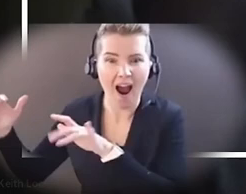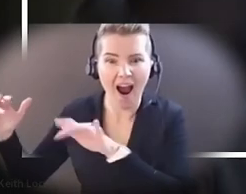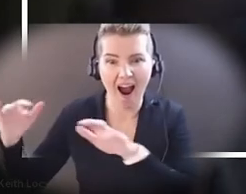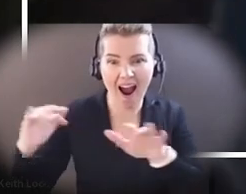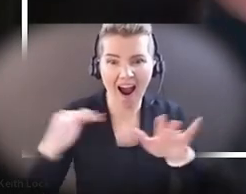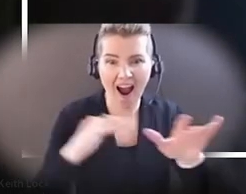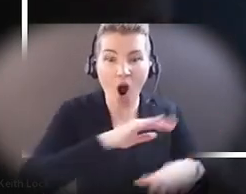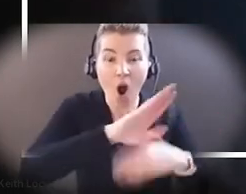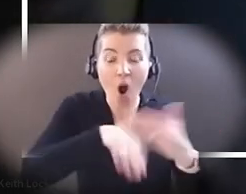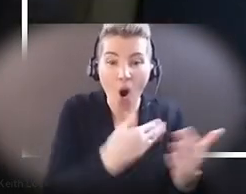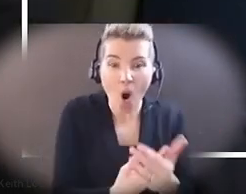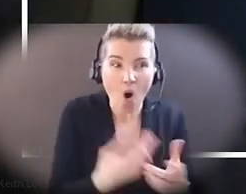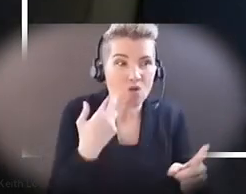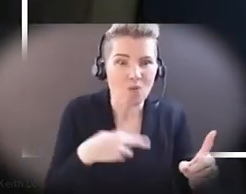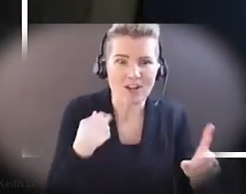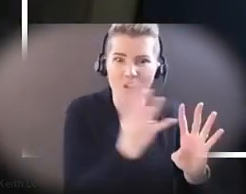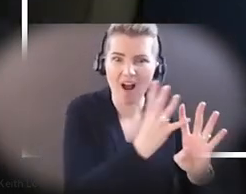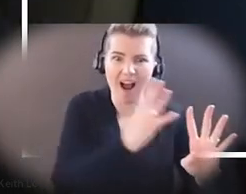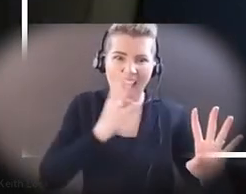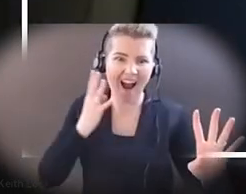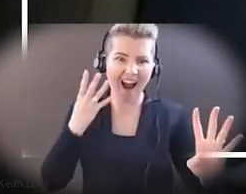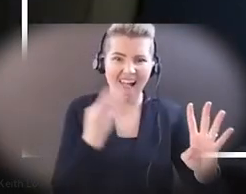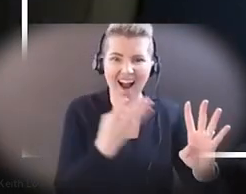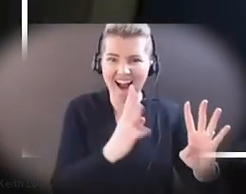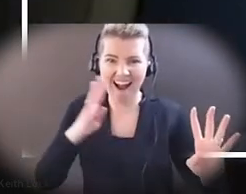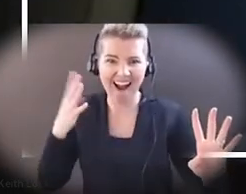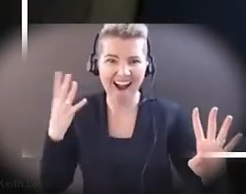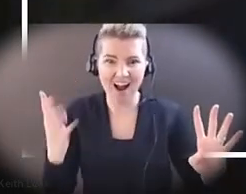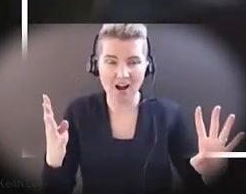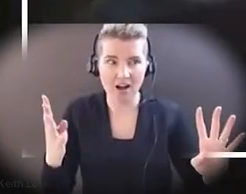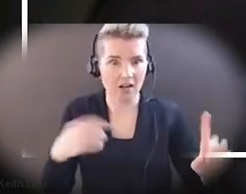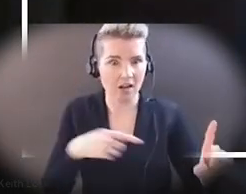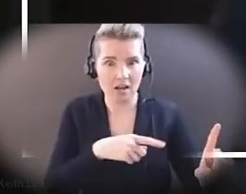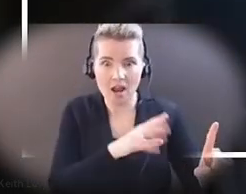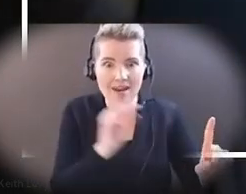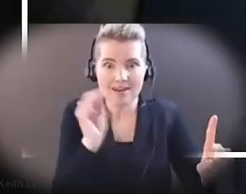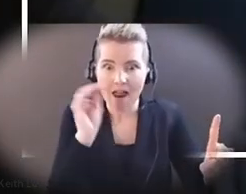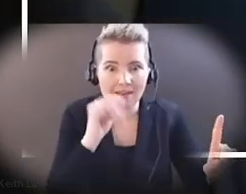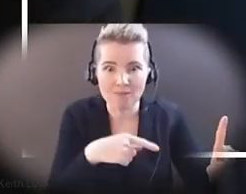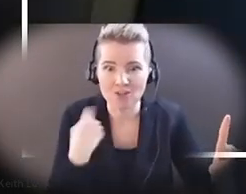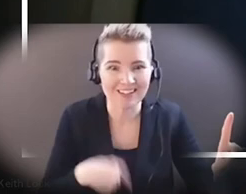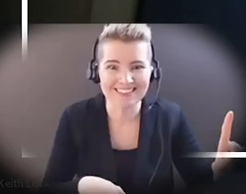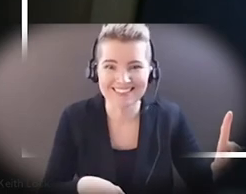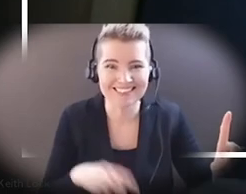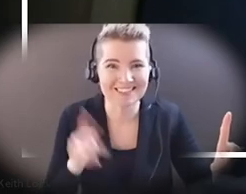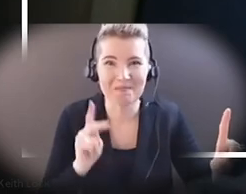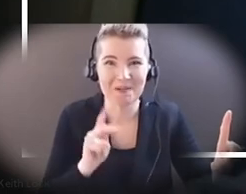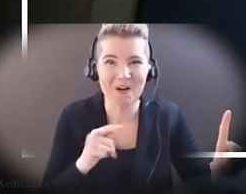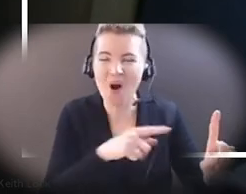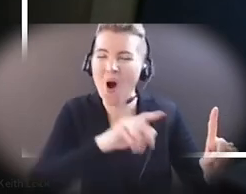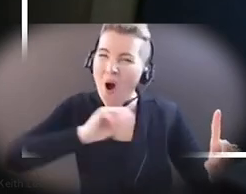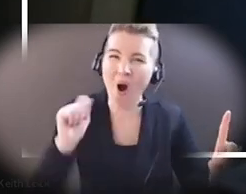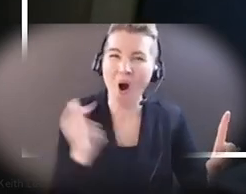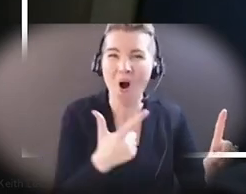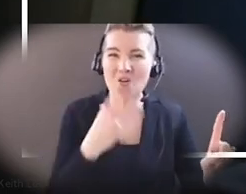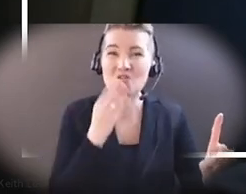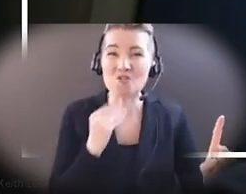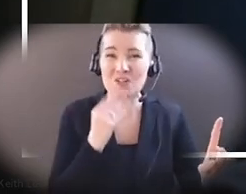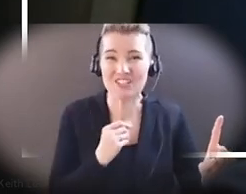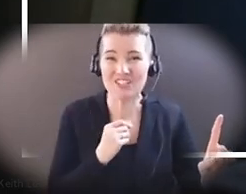all the restaurants, there were huge lineups, and none of the people were Chinese. They were all Jewish, and they were lined up